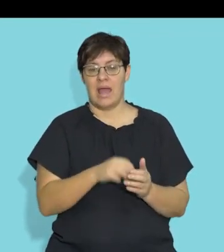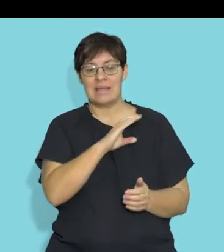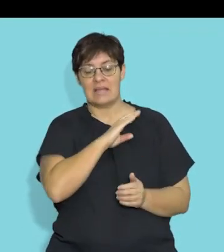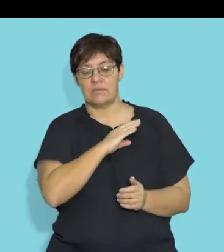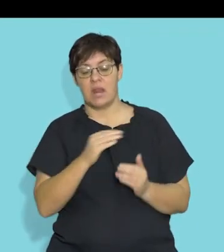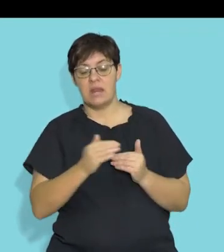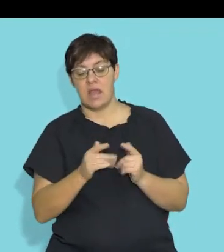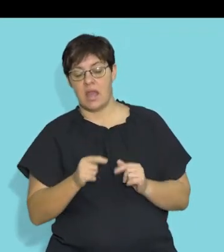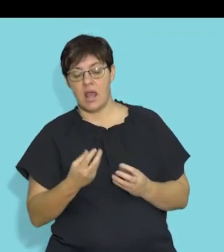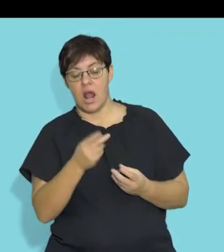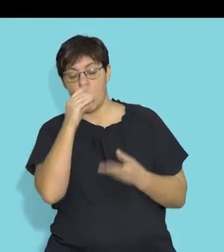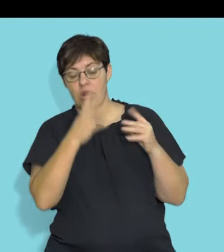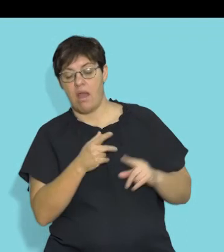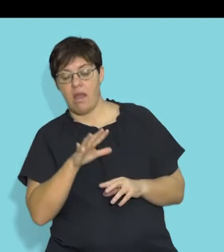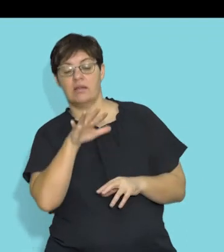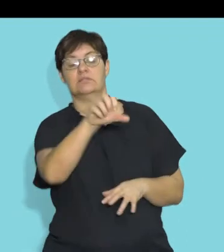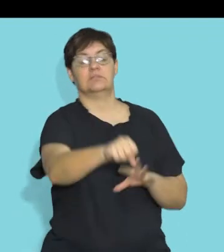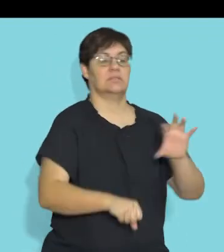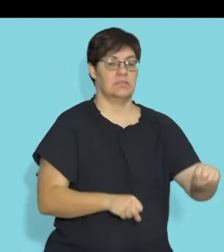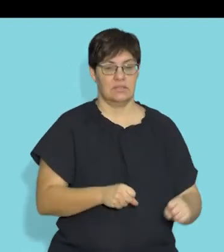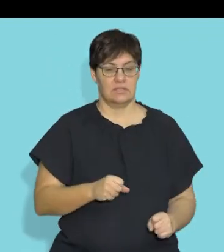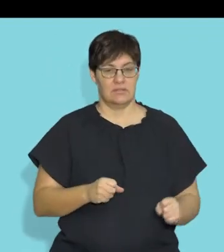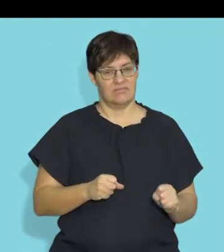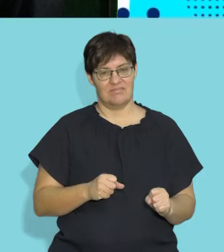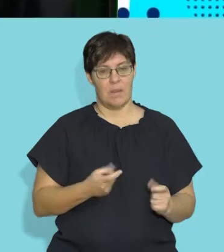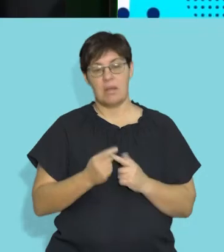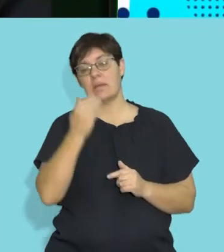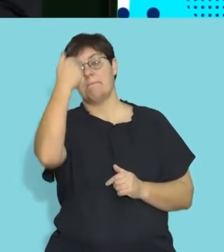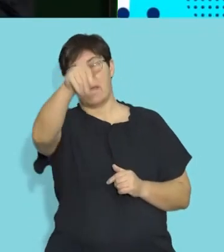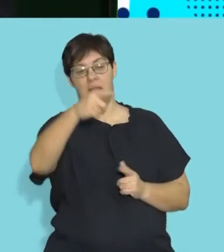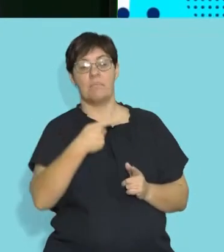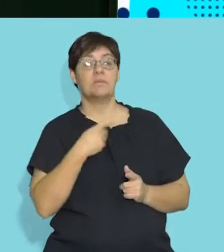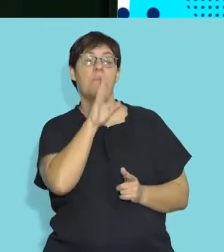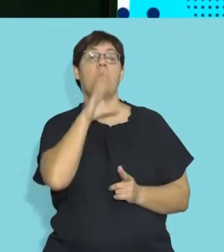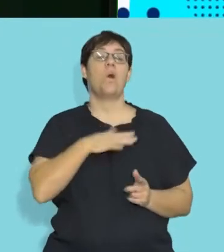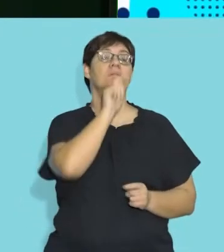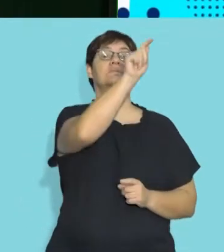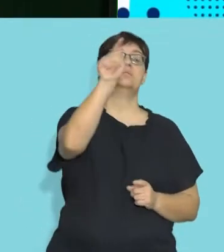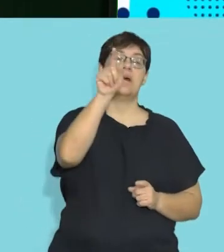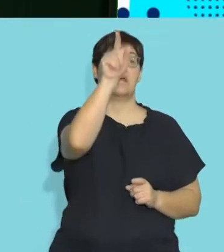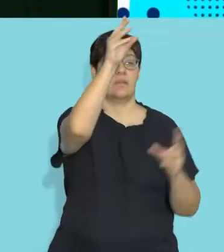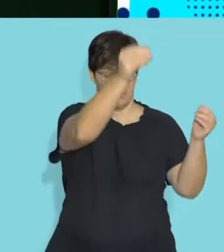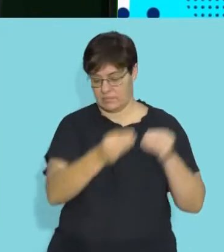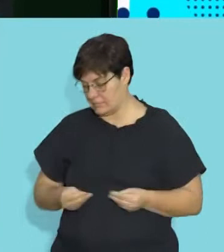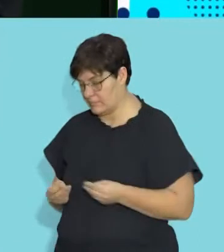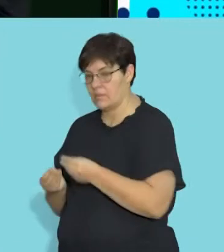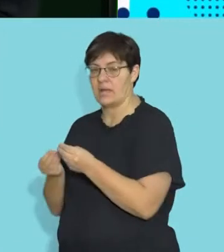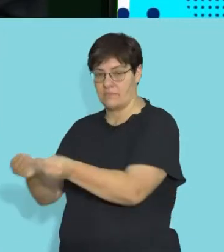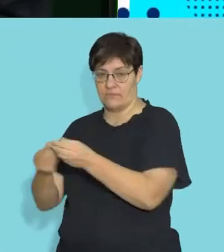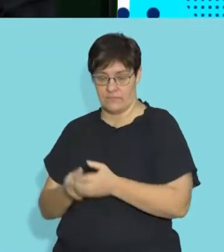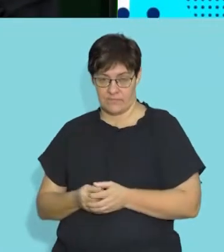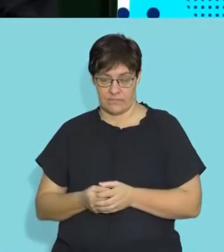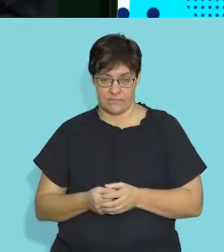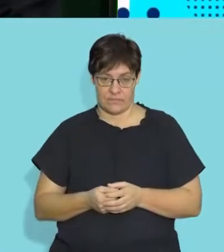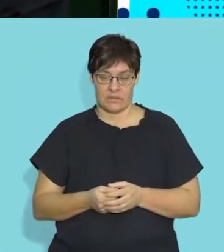of your customers, namely the learners or the children, right? So make sure that you put these measures.